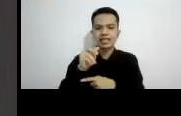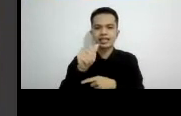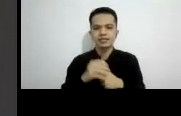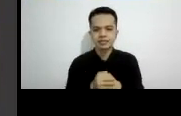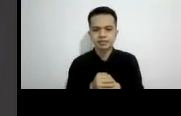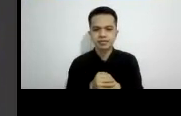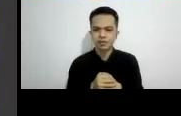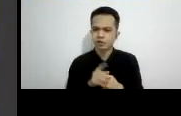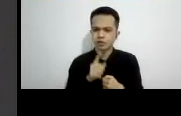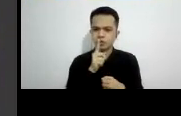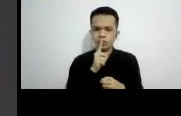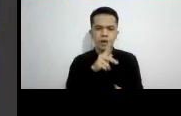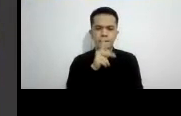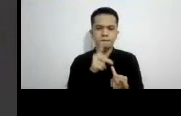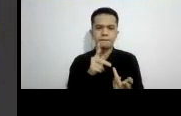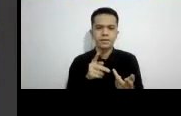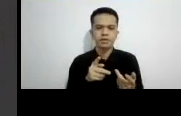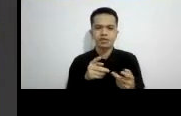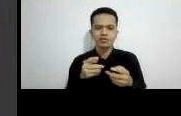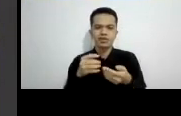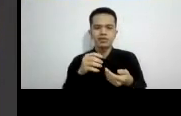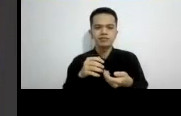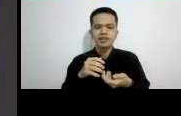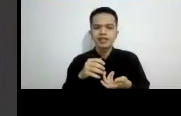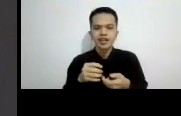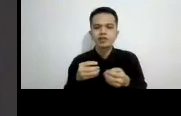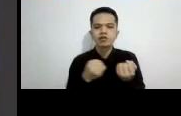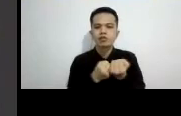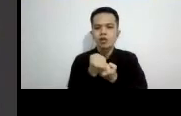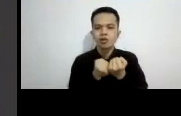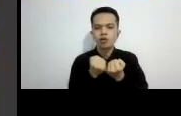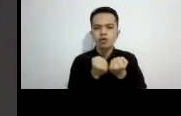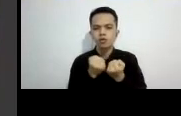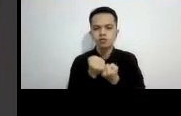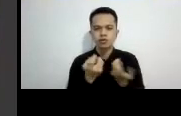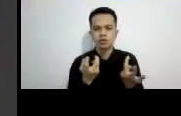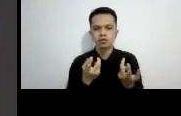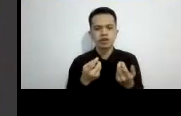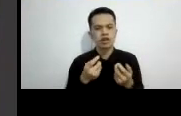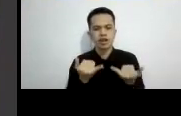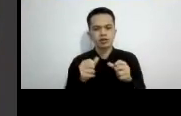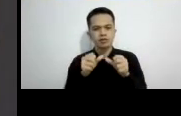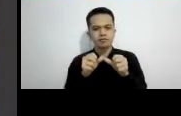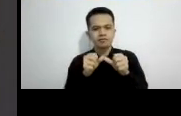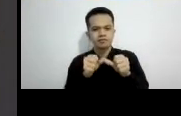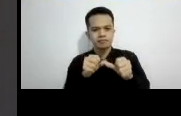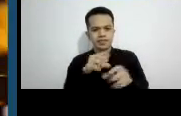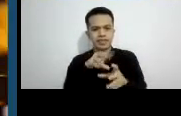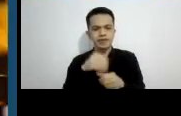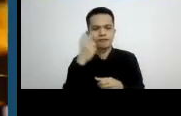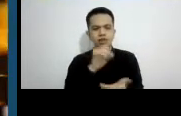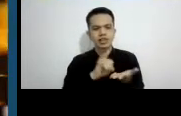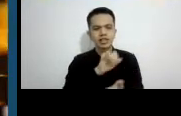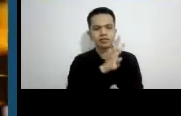they go perfectly hand in hand. And it's no accident that it's flourishing in Industry 4.0.